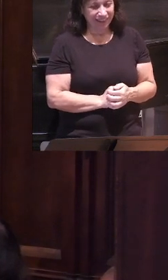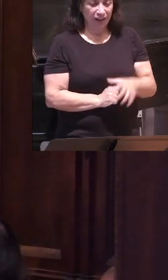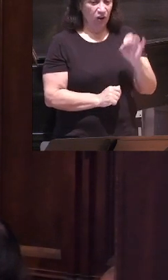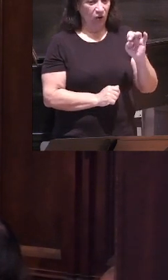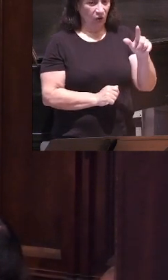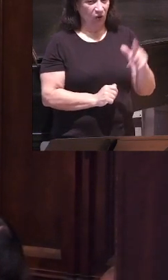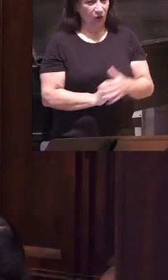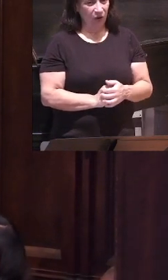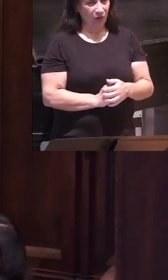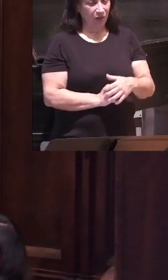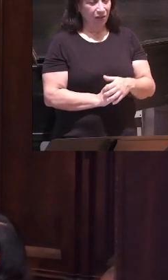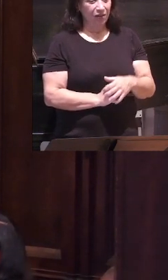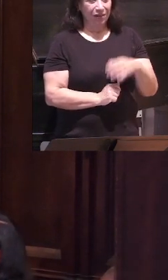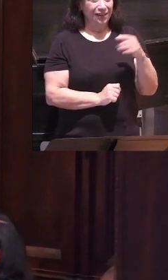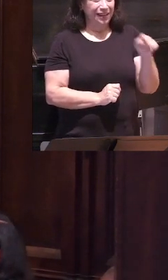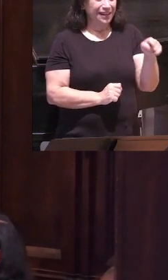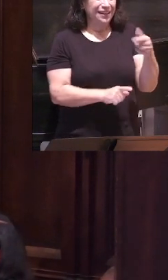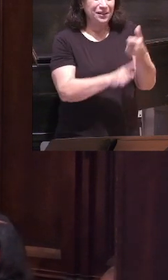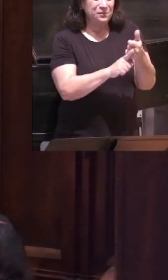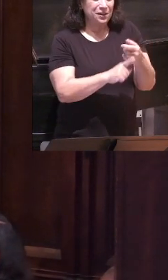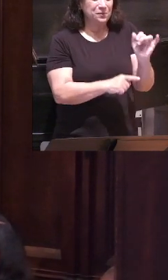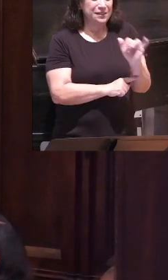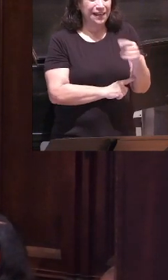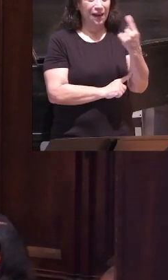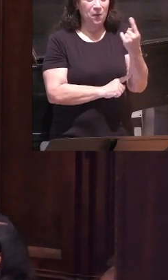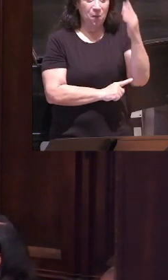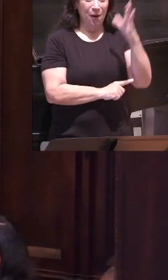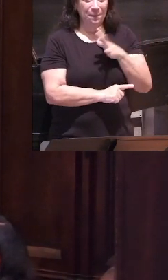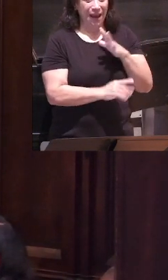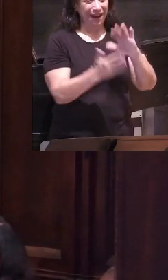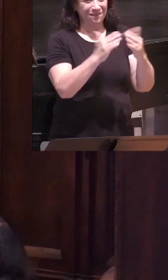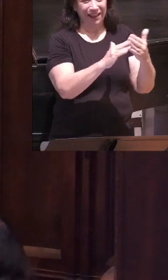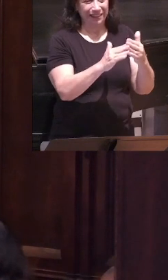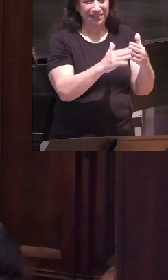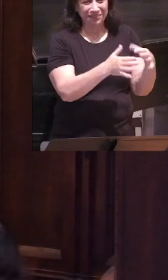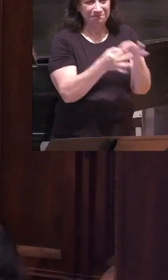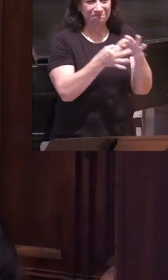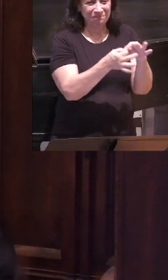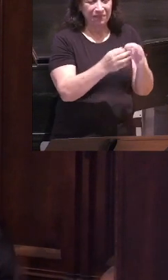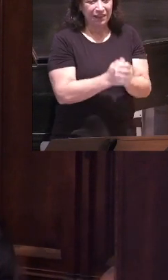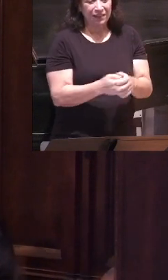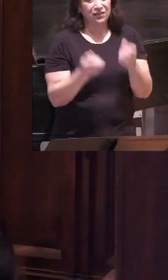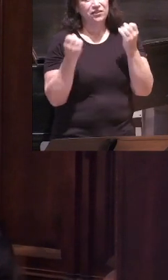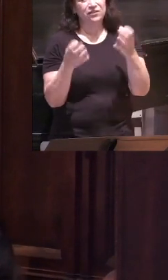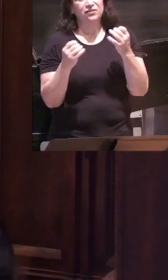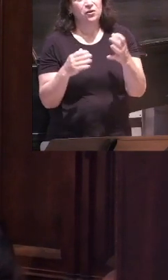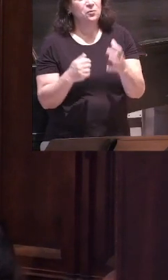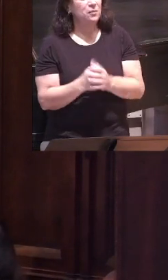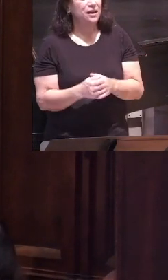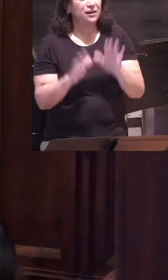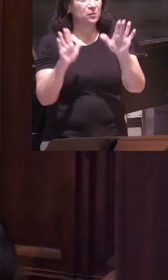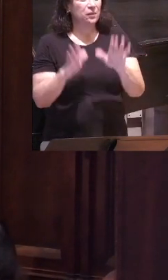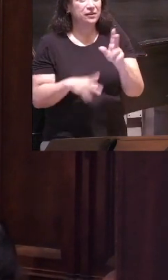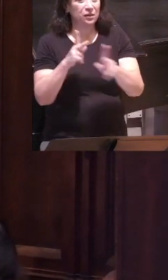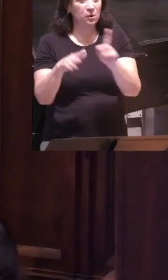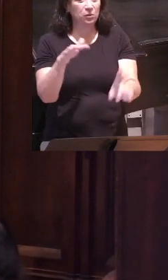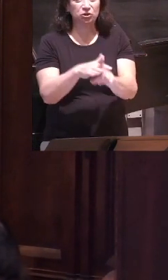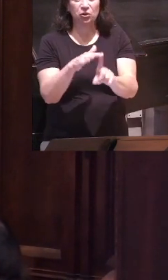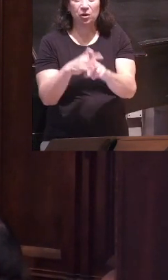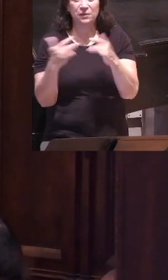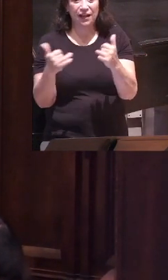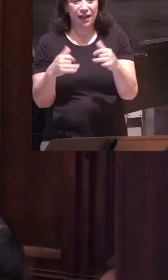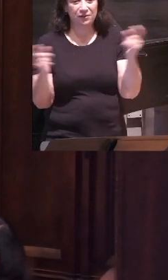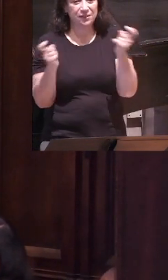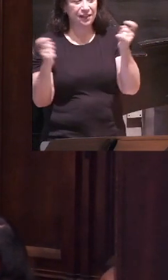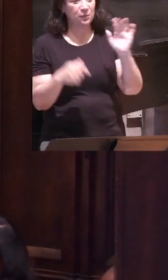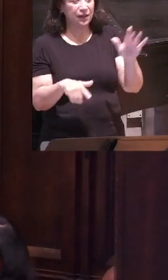Earl was a one-man village. It's no surprise how many outstanding people showed up today to